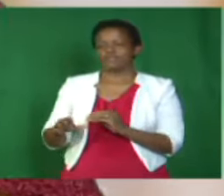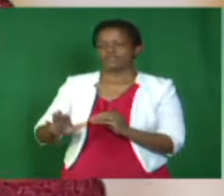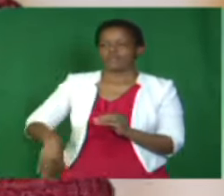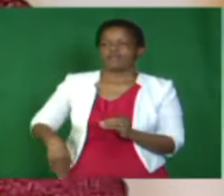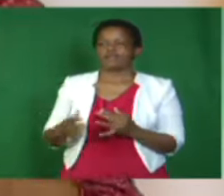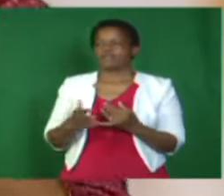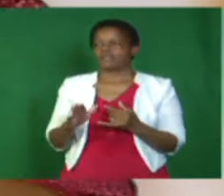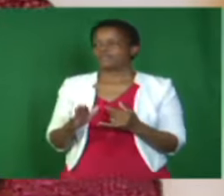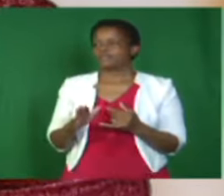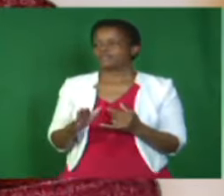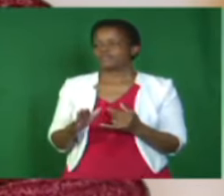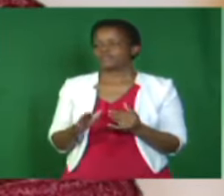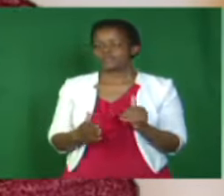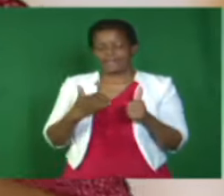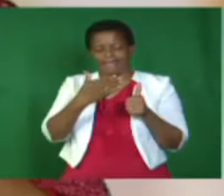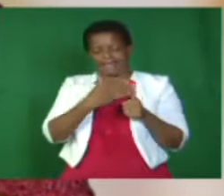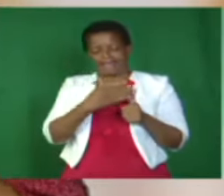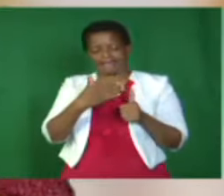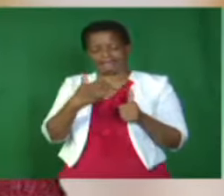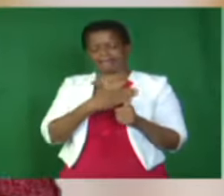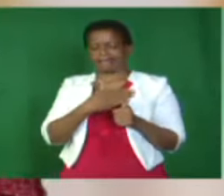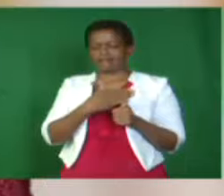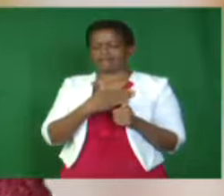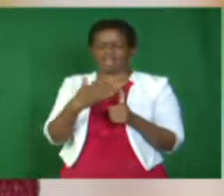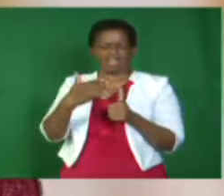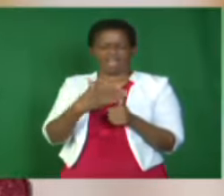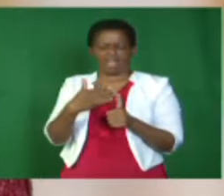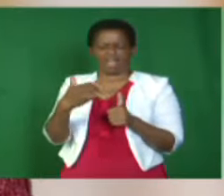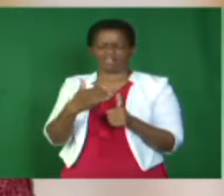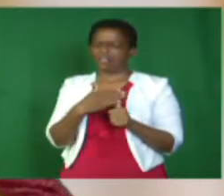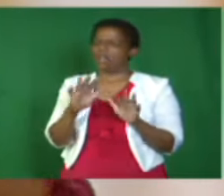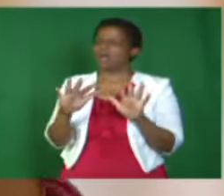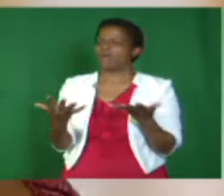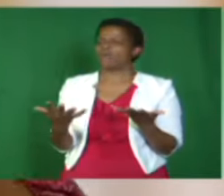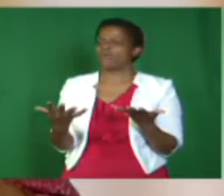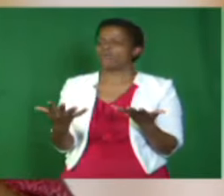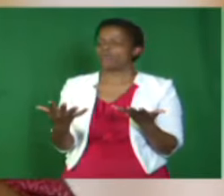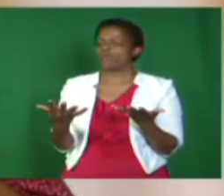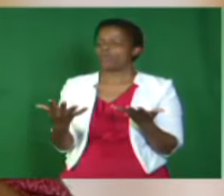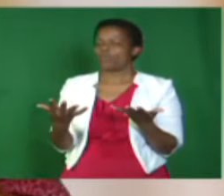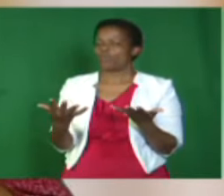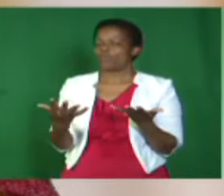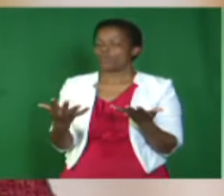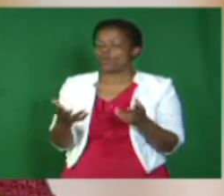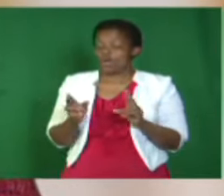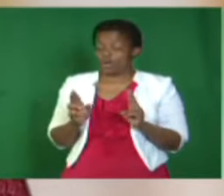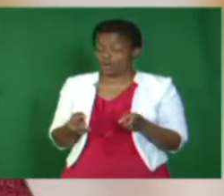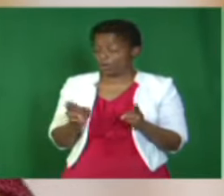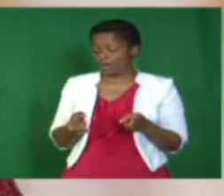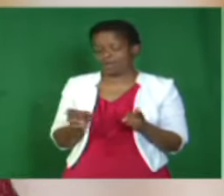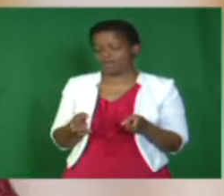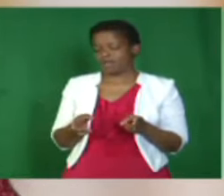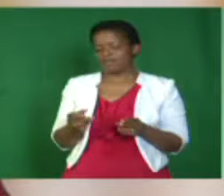answering questions. How do we answer? In normal instances, it is easy for us